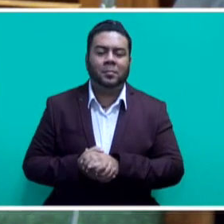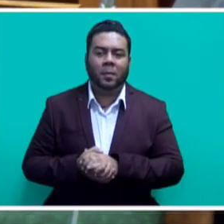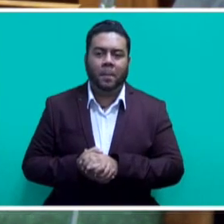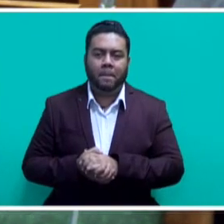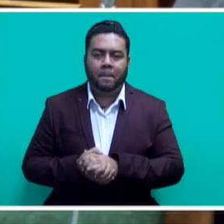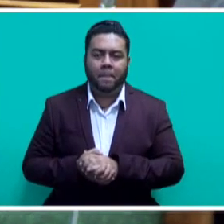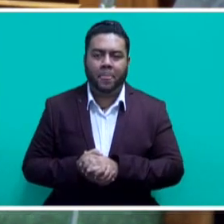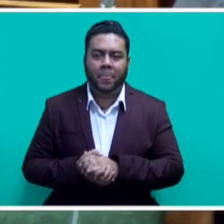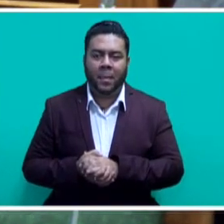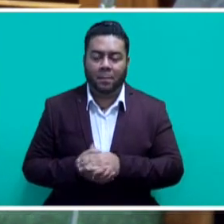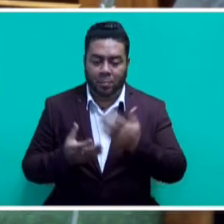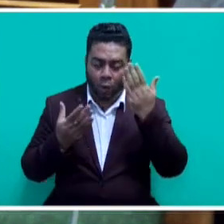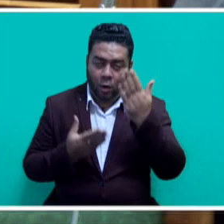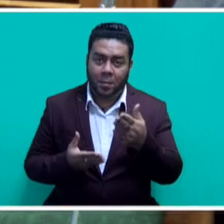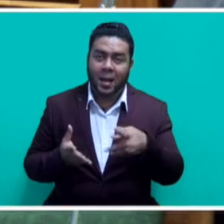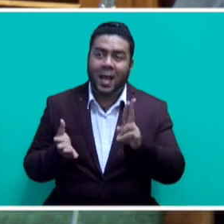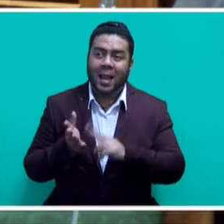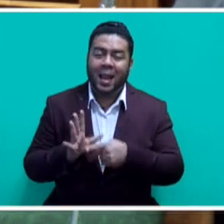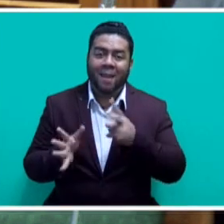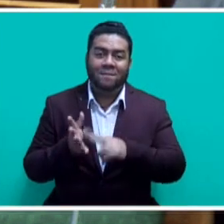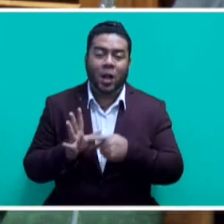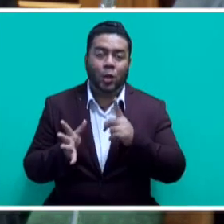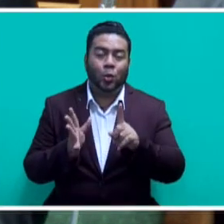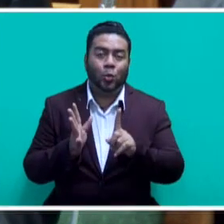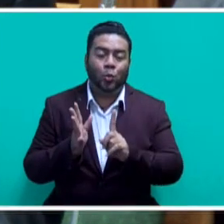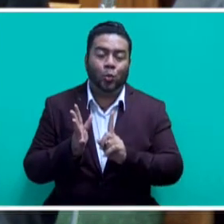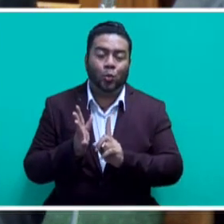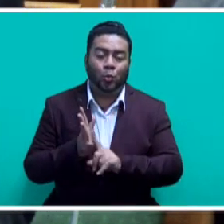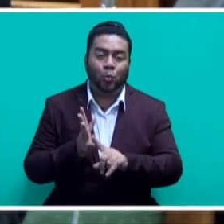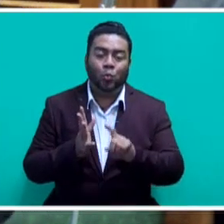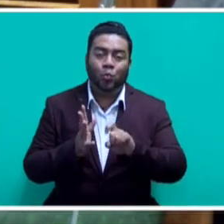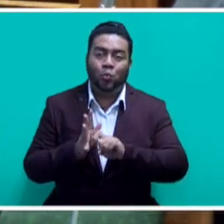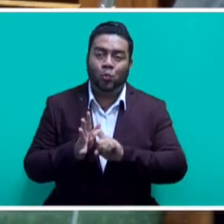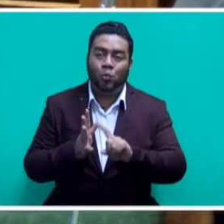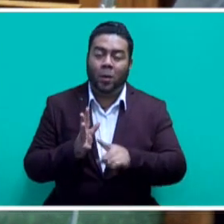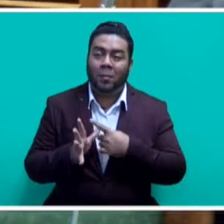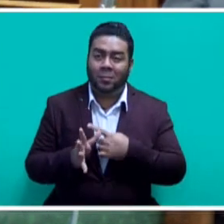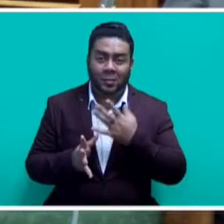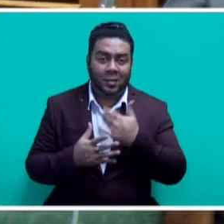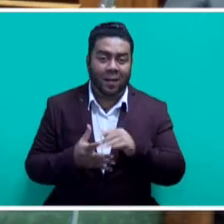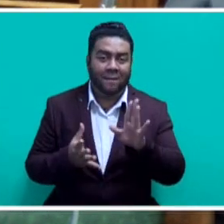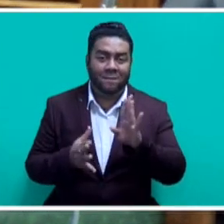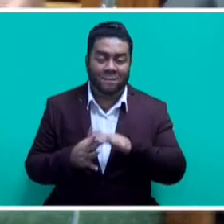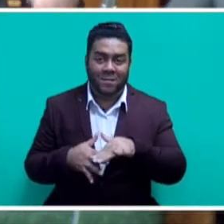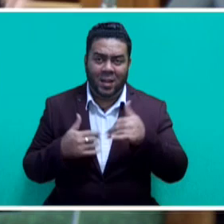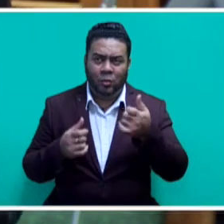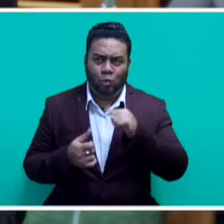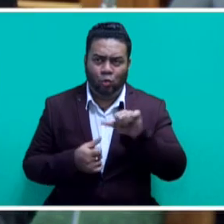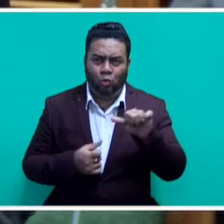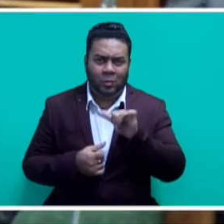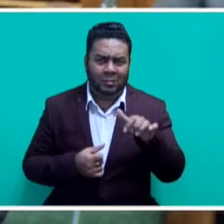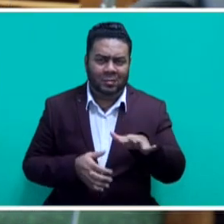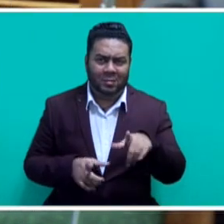Honorable Nabil Rua said something about FICAC should stay. I don't know what is the